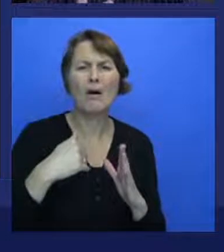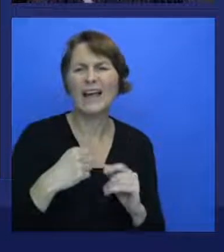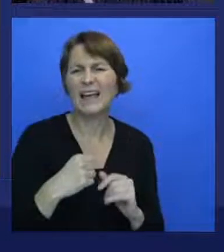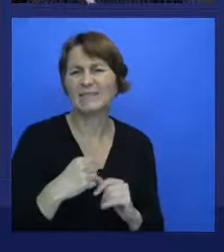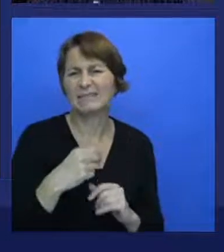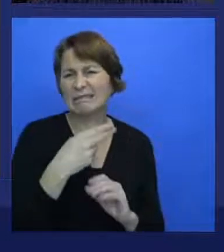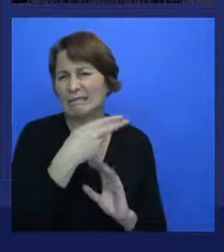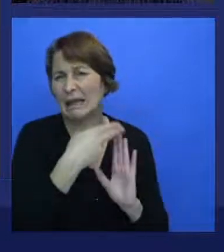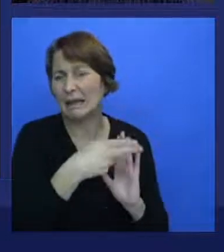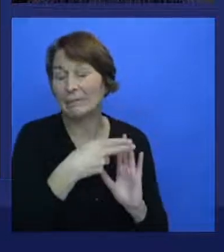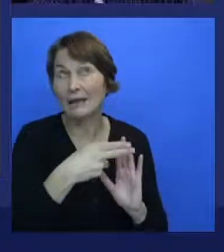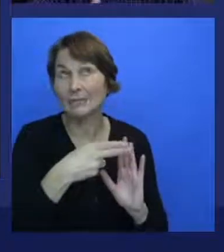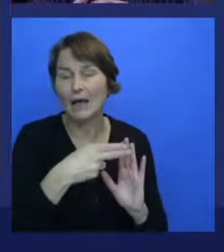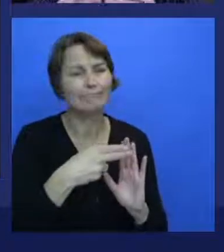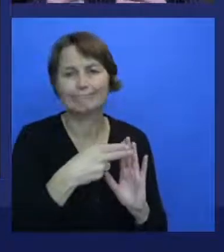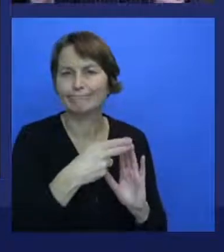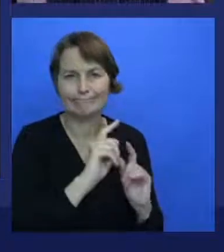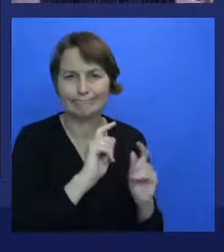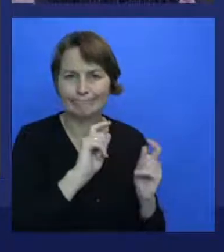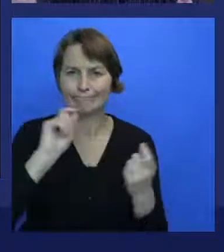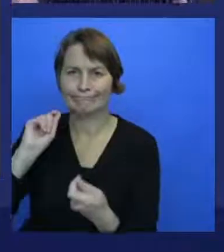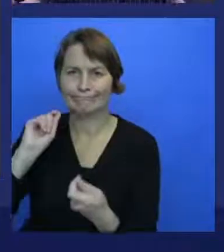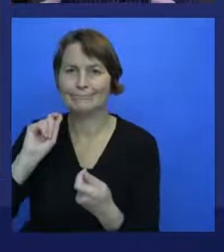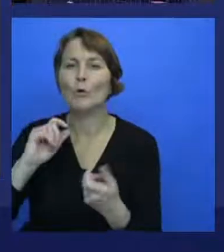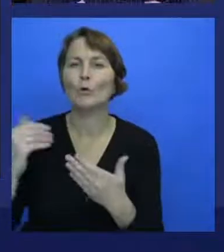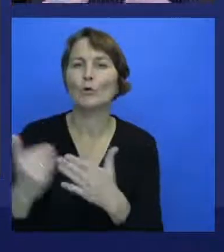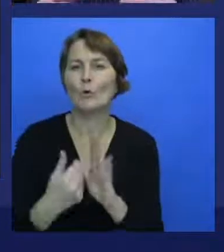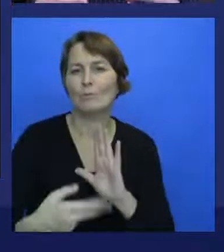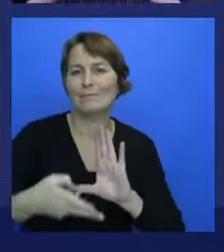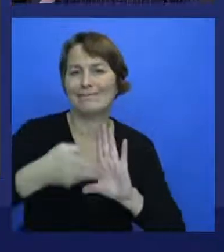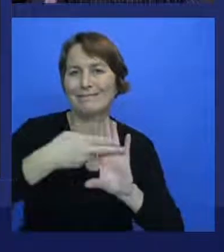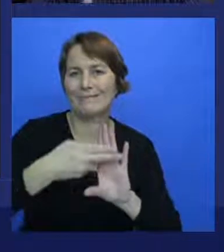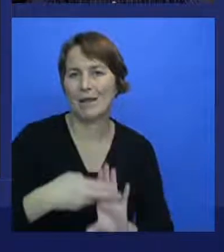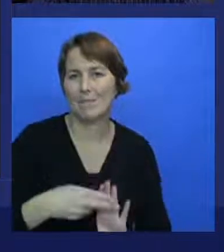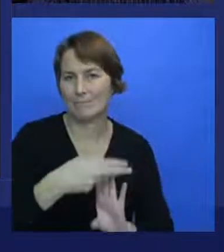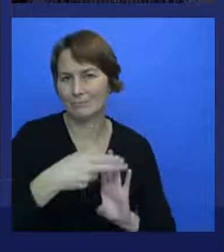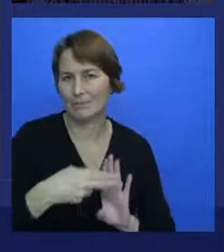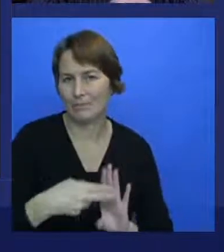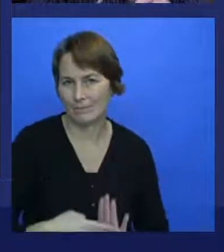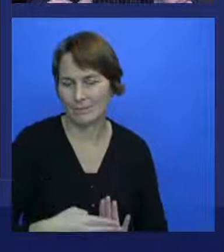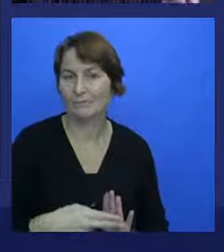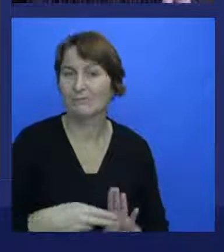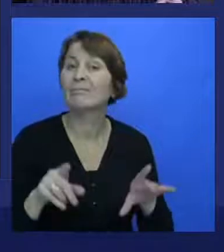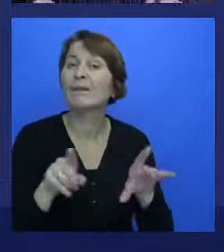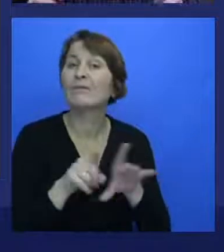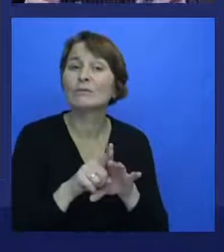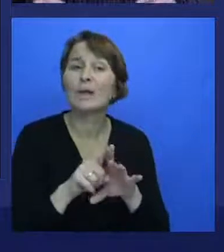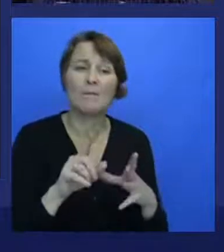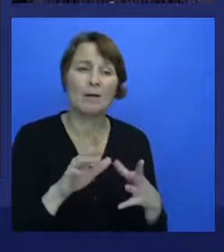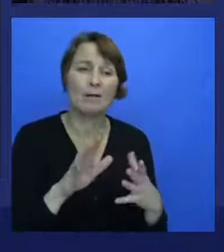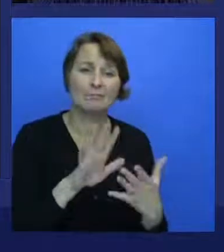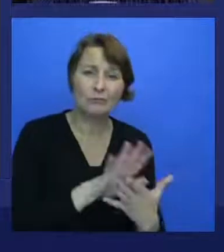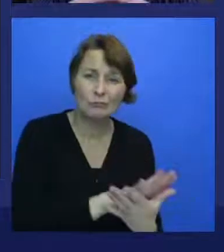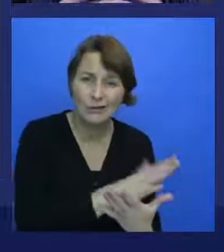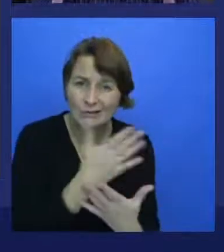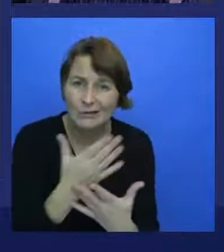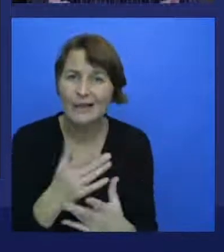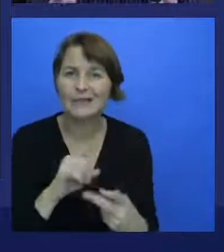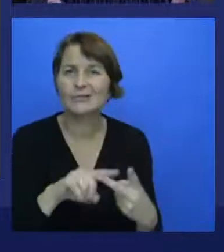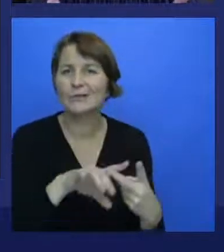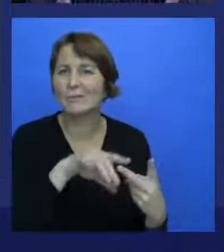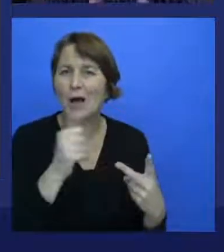our new ability to do natural language processing, even to the point of translation and doing classification, sentiment analysis, those sorts of things.